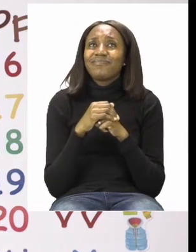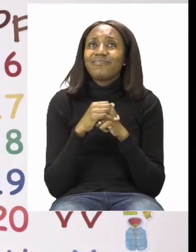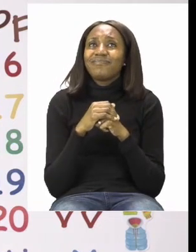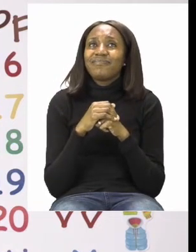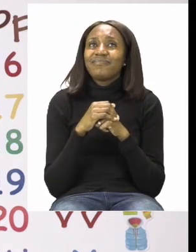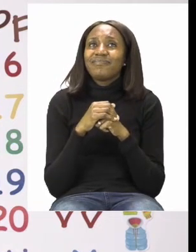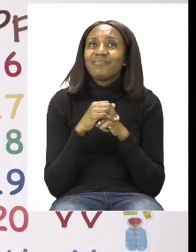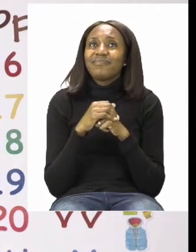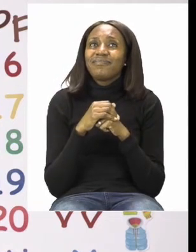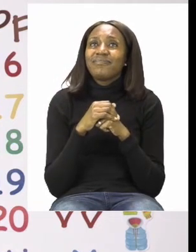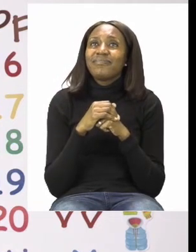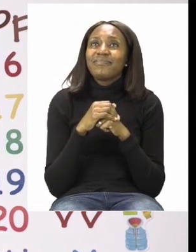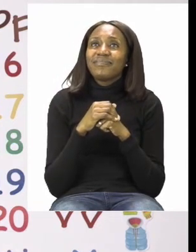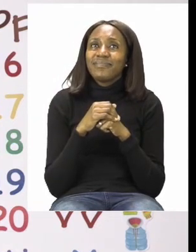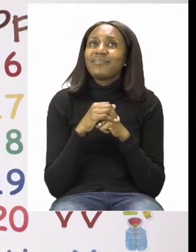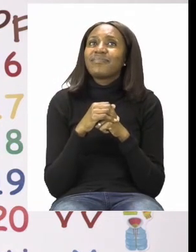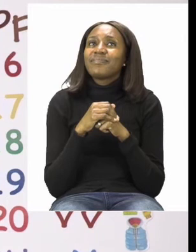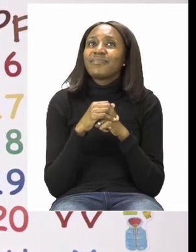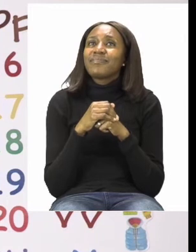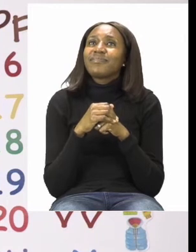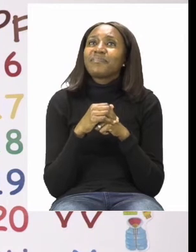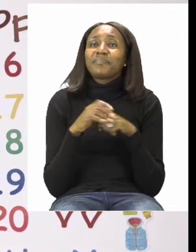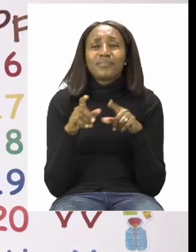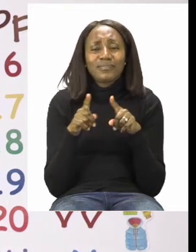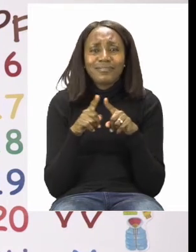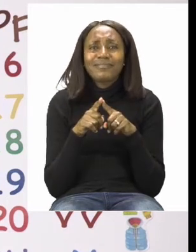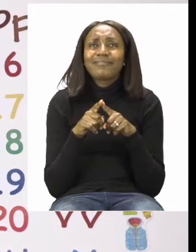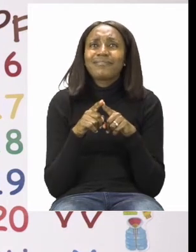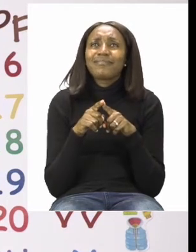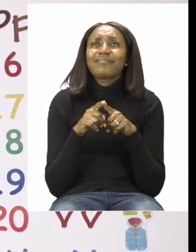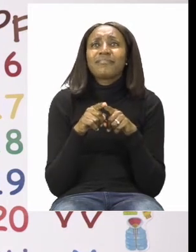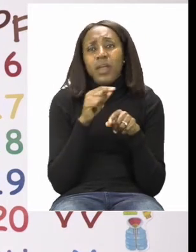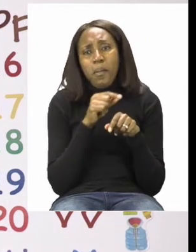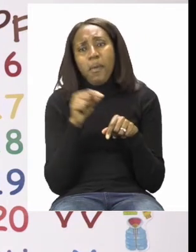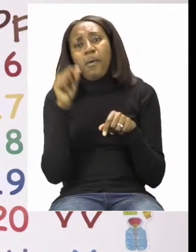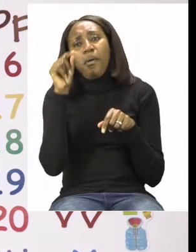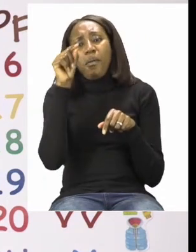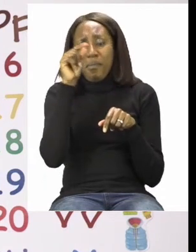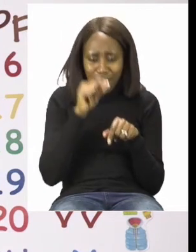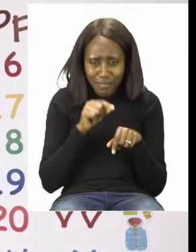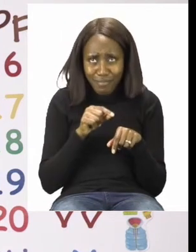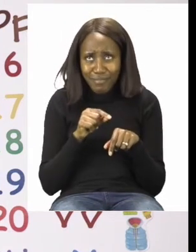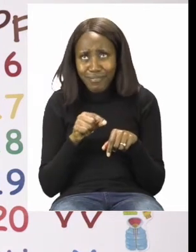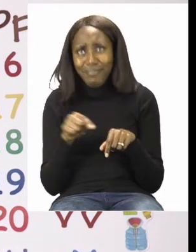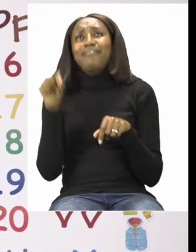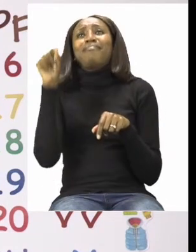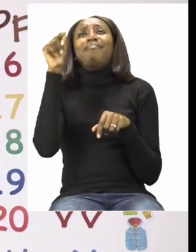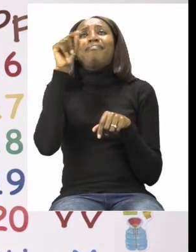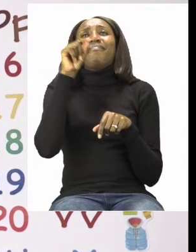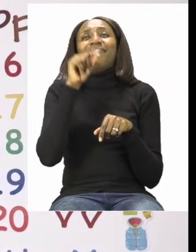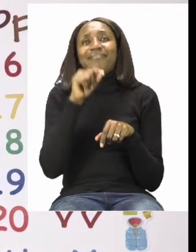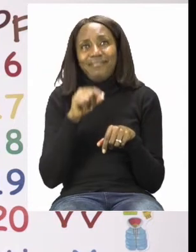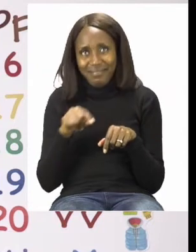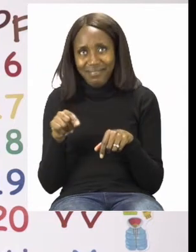kept on going up, round and down and up again. So we have done the first